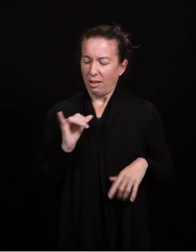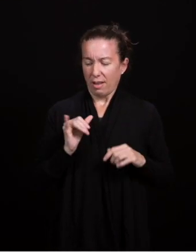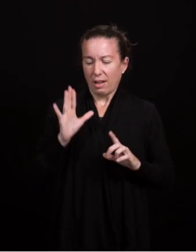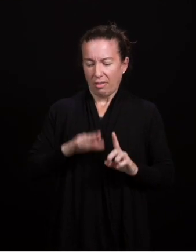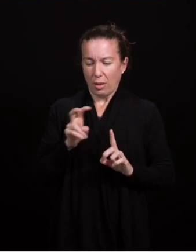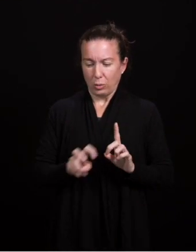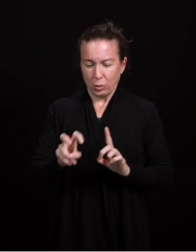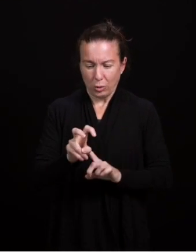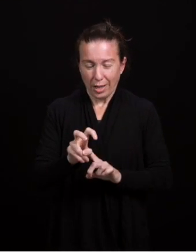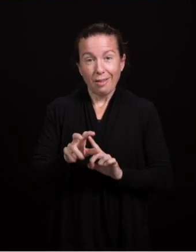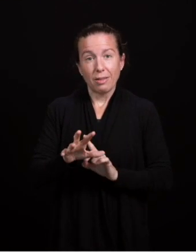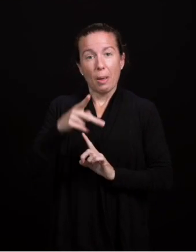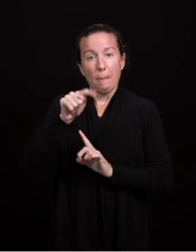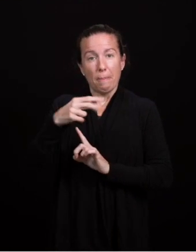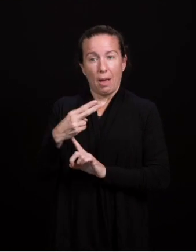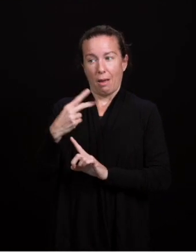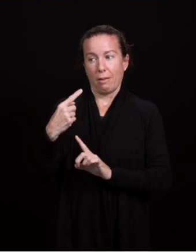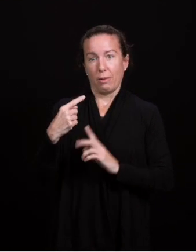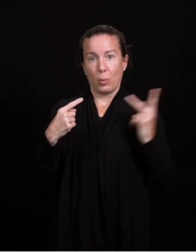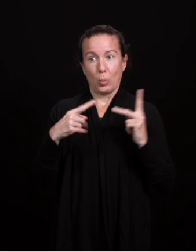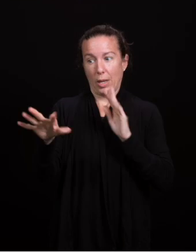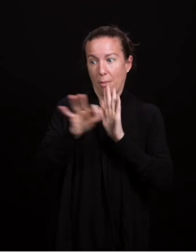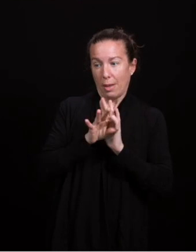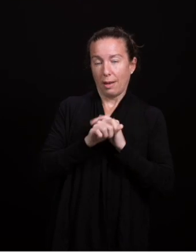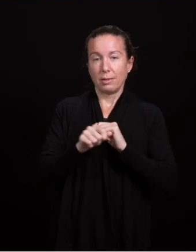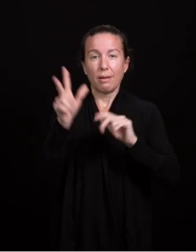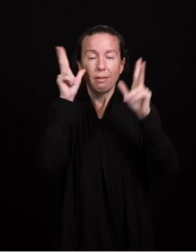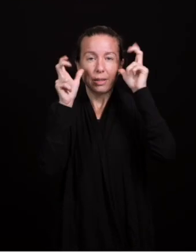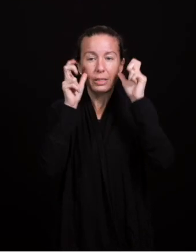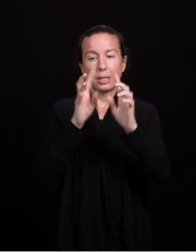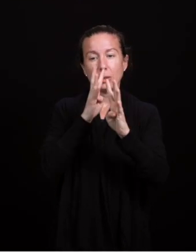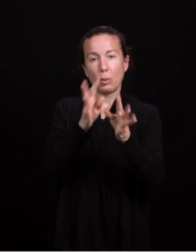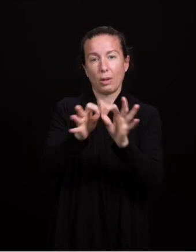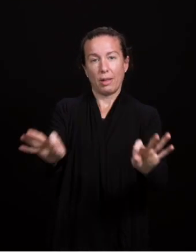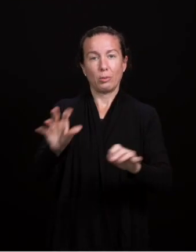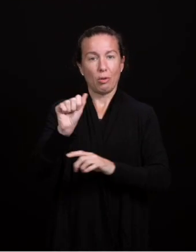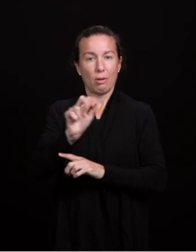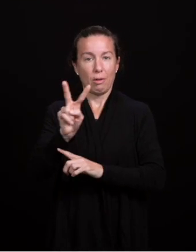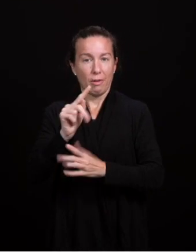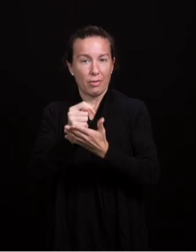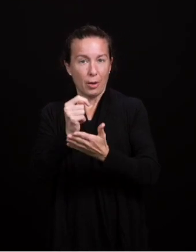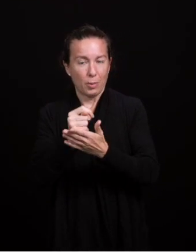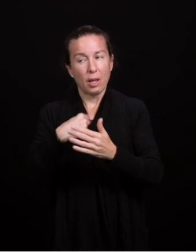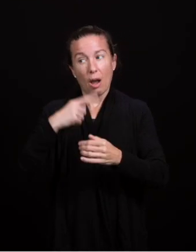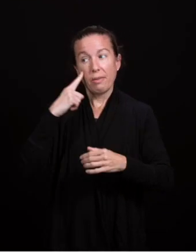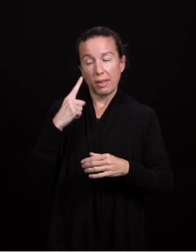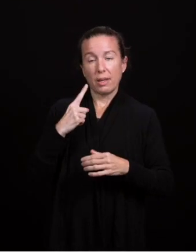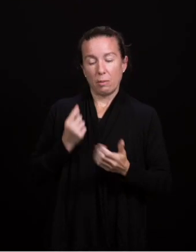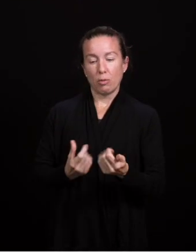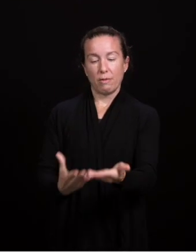chose for her, that listening and spoken language and auditory verbal therapy specifically would give her the best chance